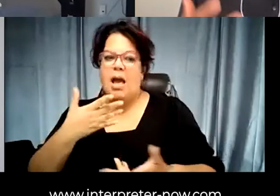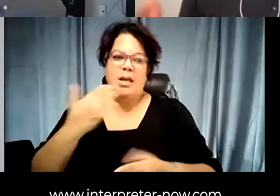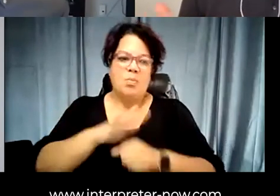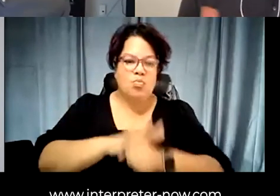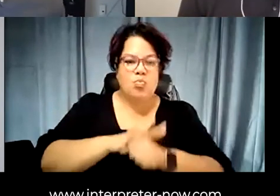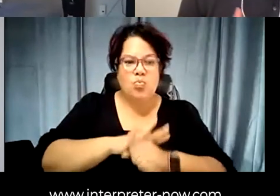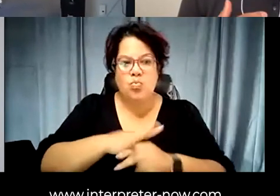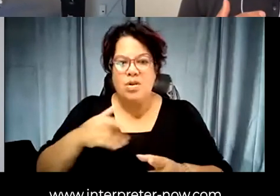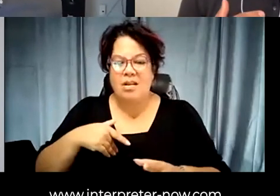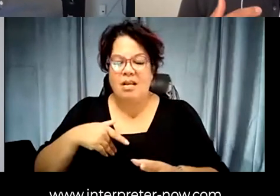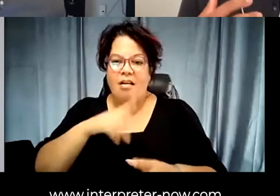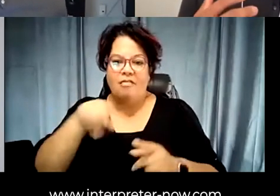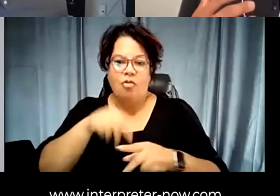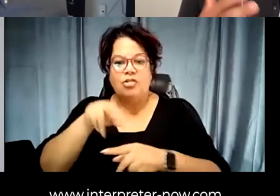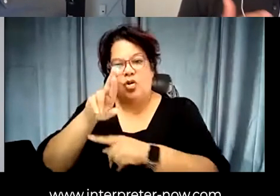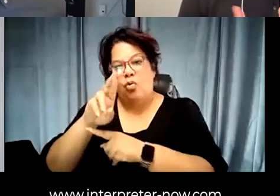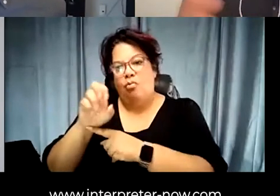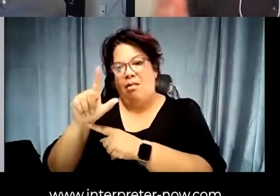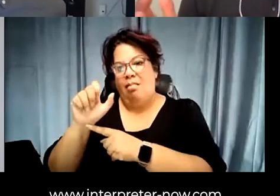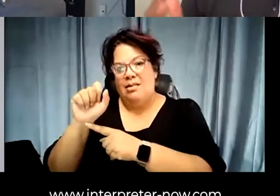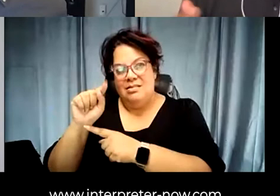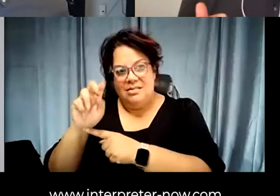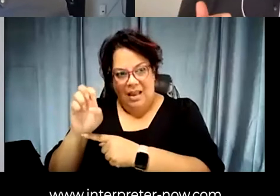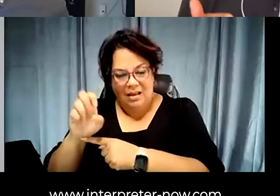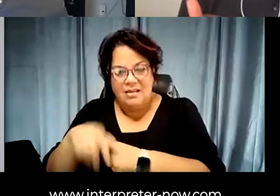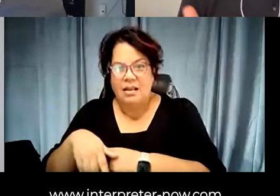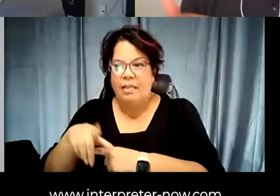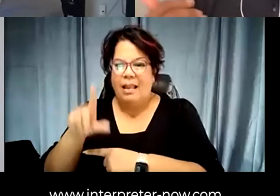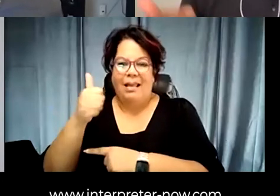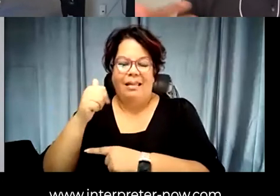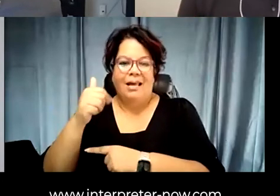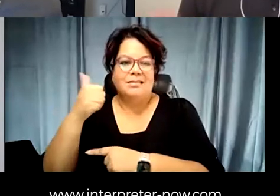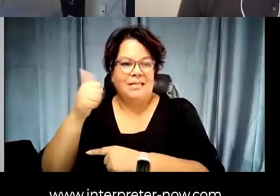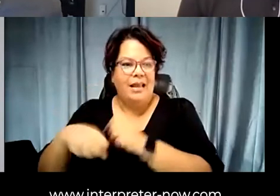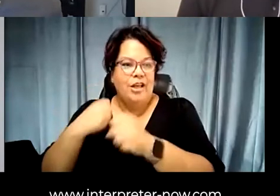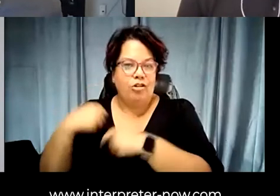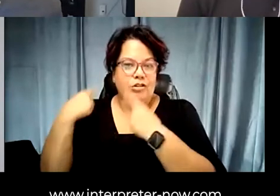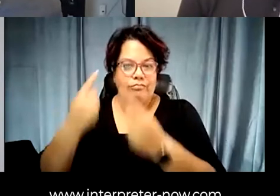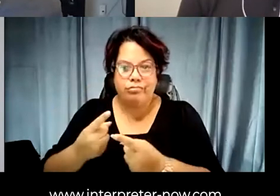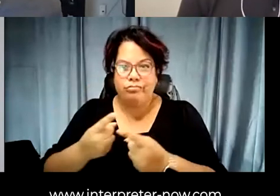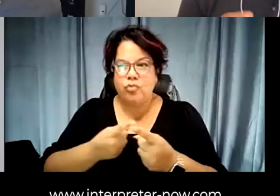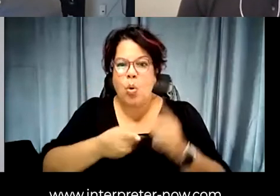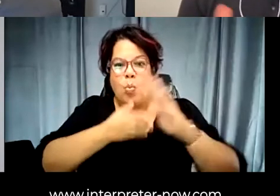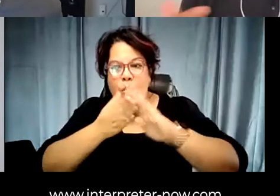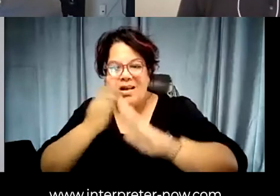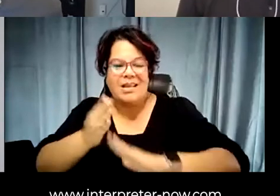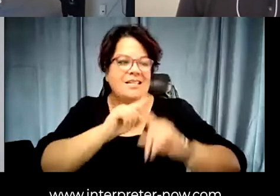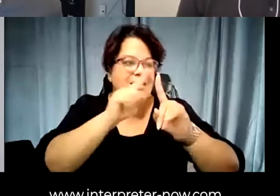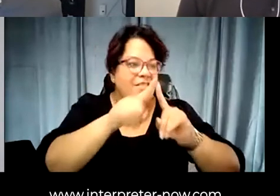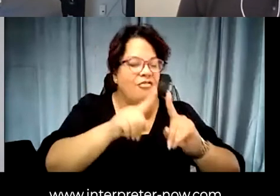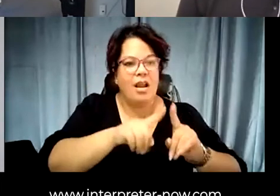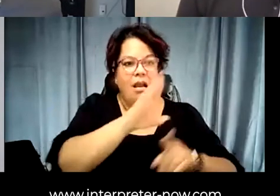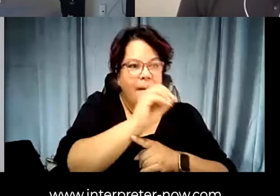in commercial real estate. And then over the last decade, running four or five different companies, running, starting,